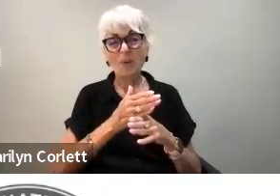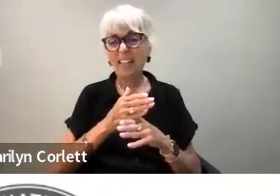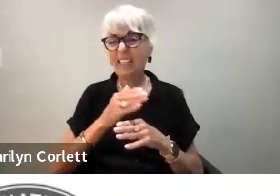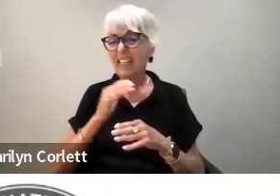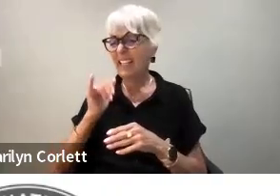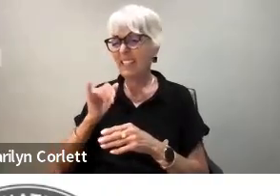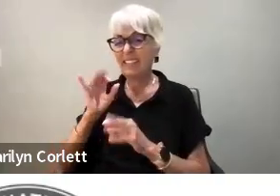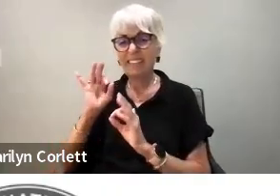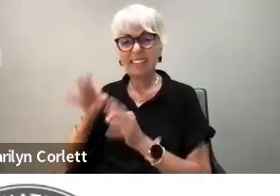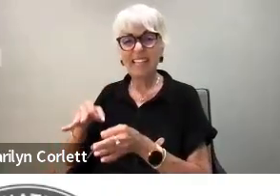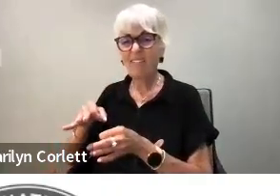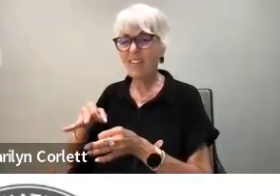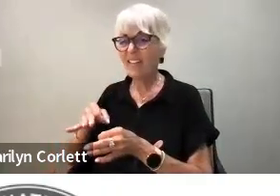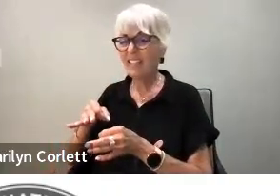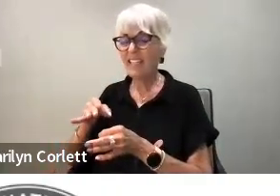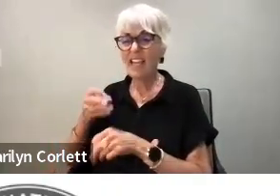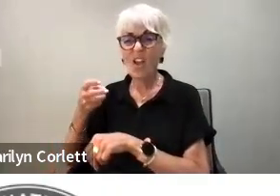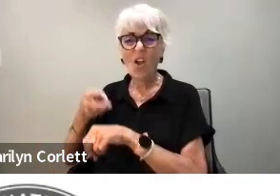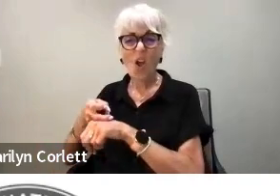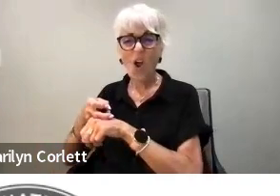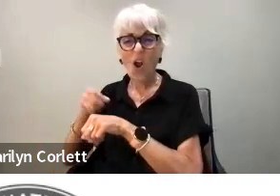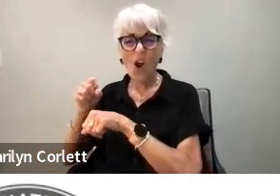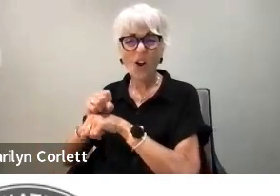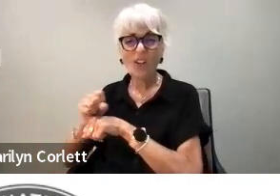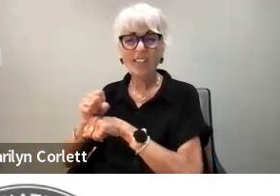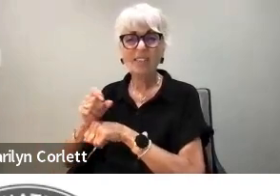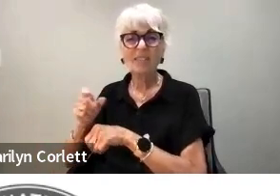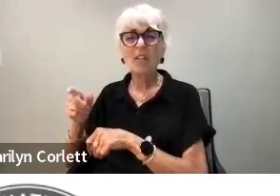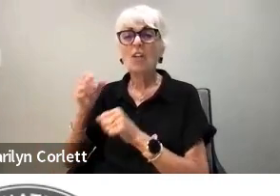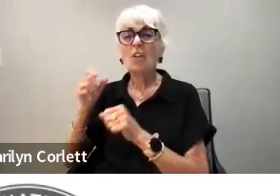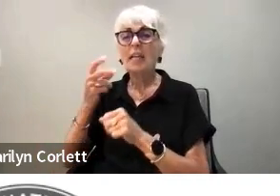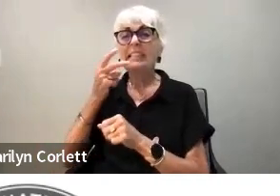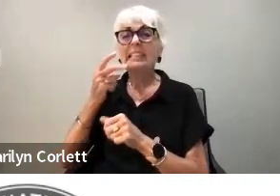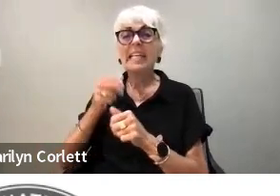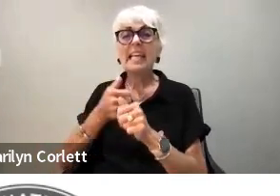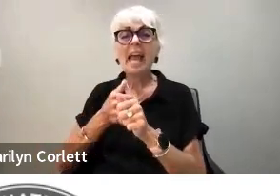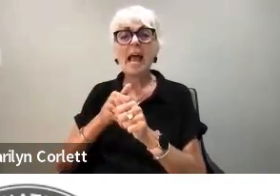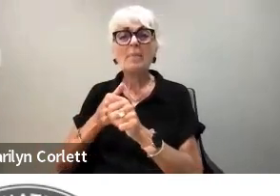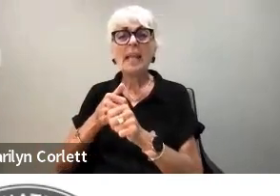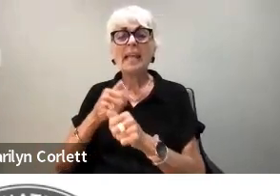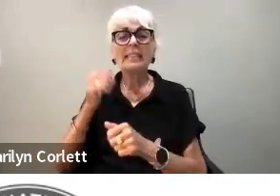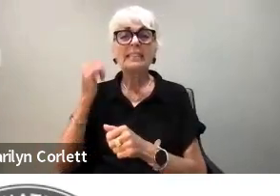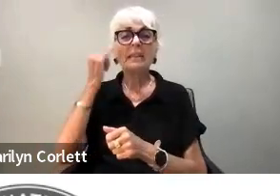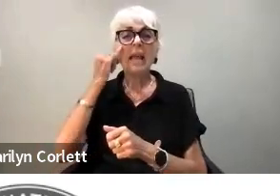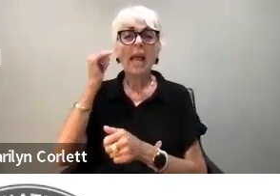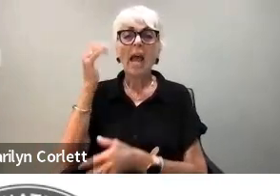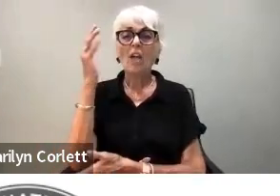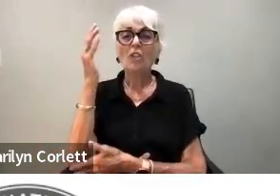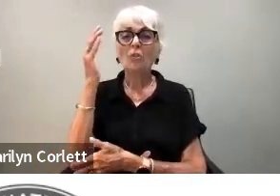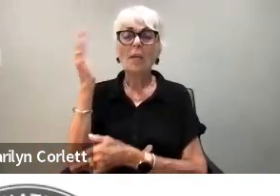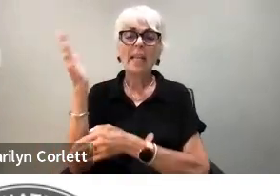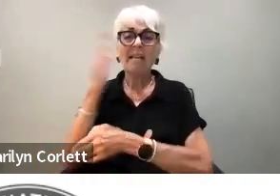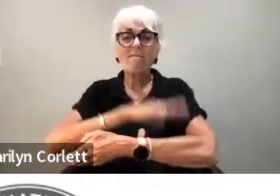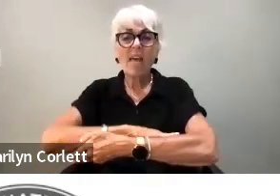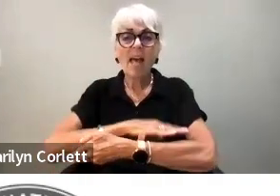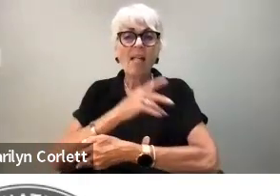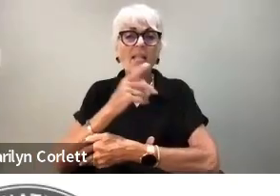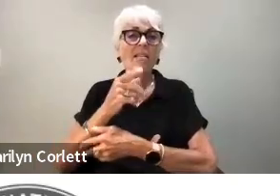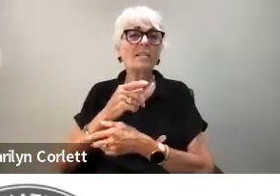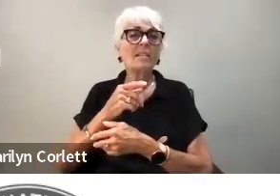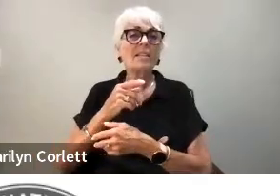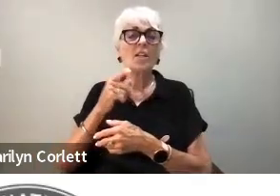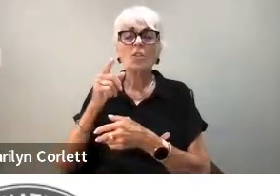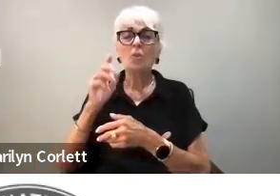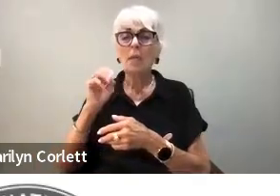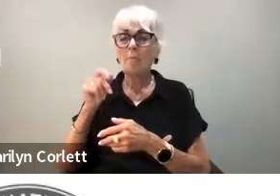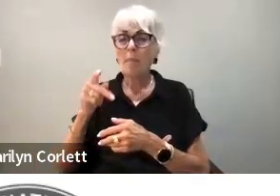you see live updates. You can see a tree fell. You can map it out. If you get the paid